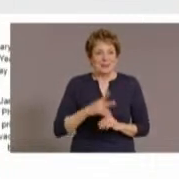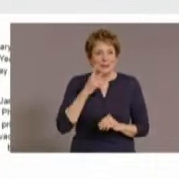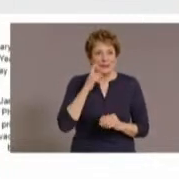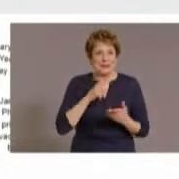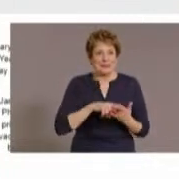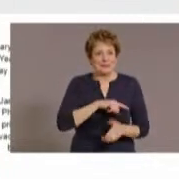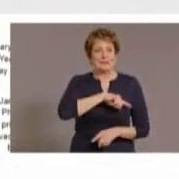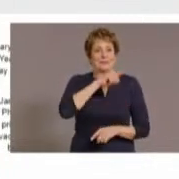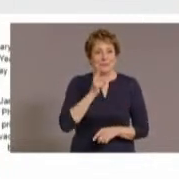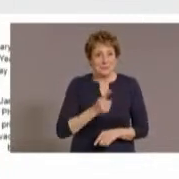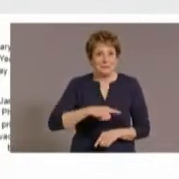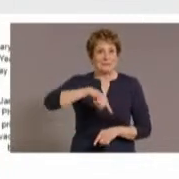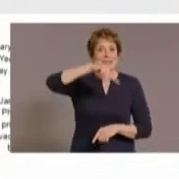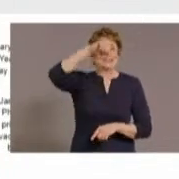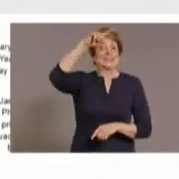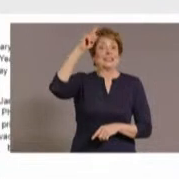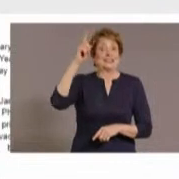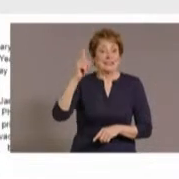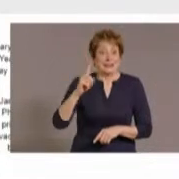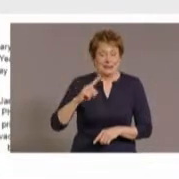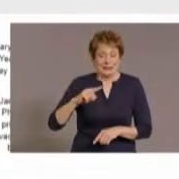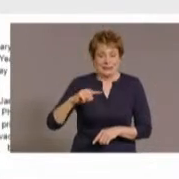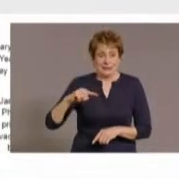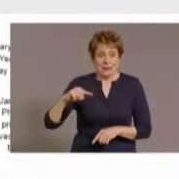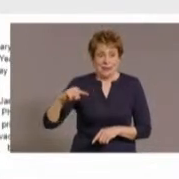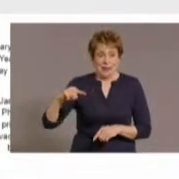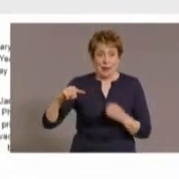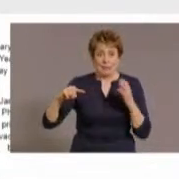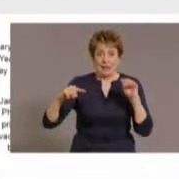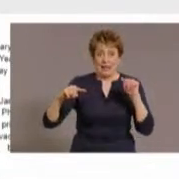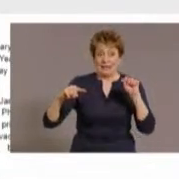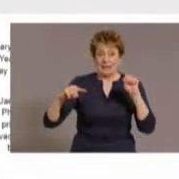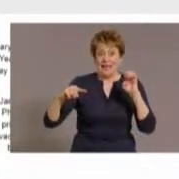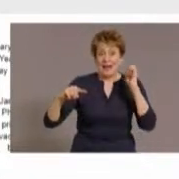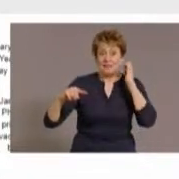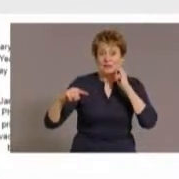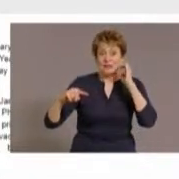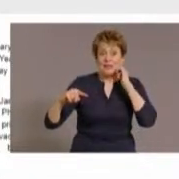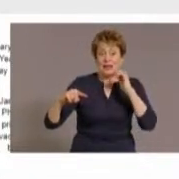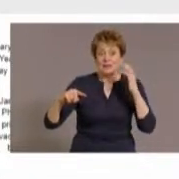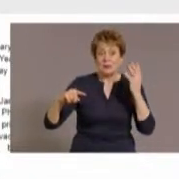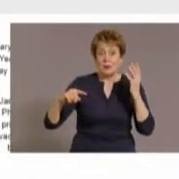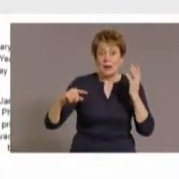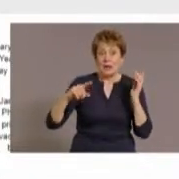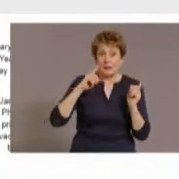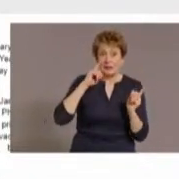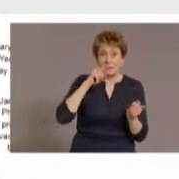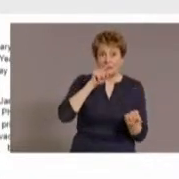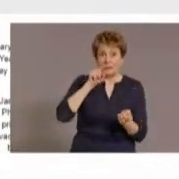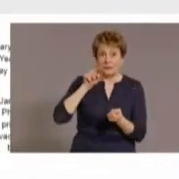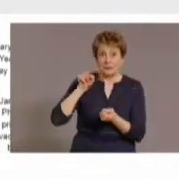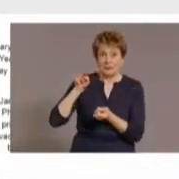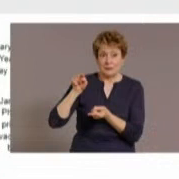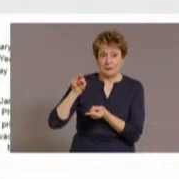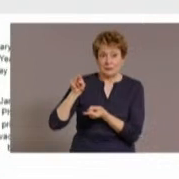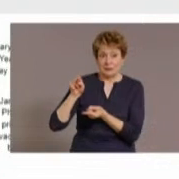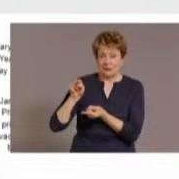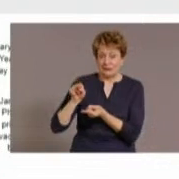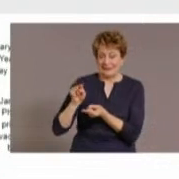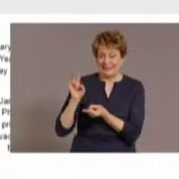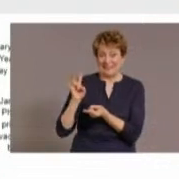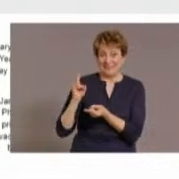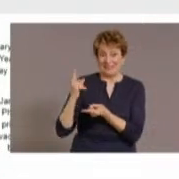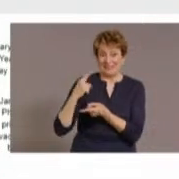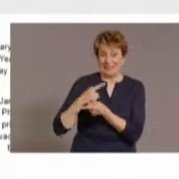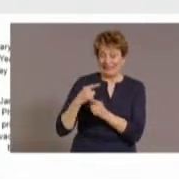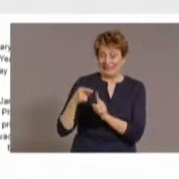this shows the cases per day by collection date. And then you can see the 7-day moving average, which is that red